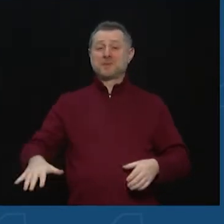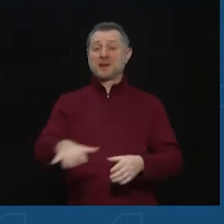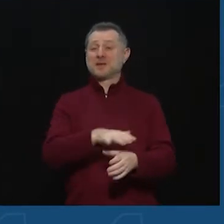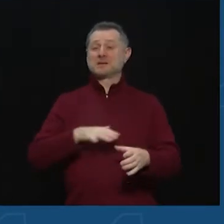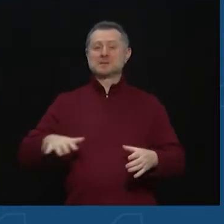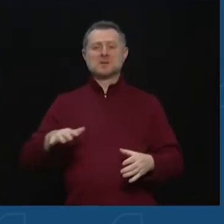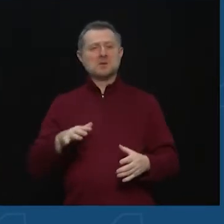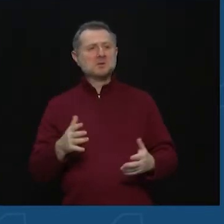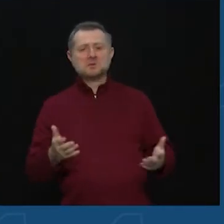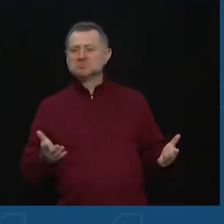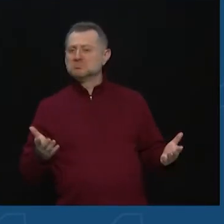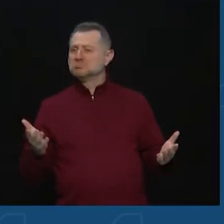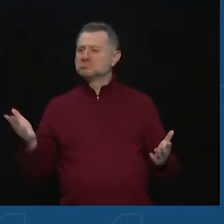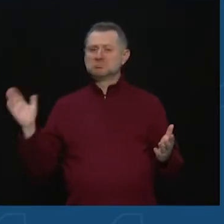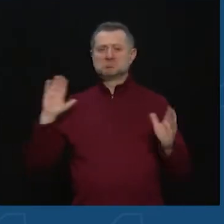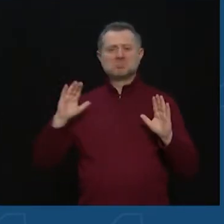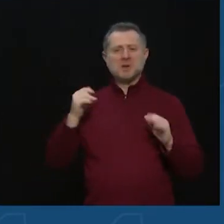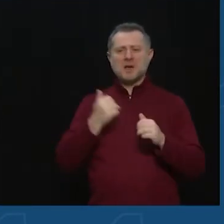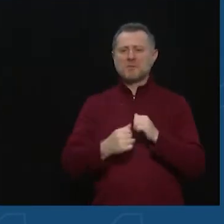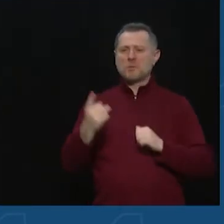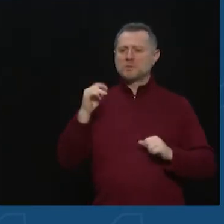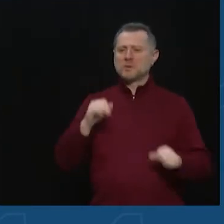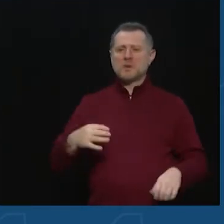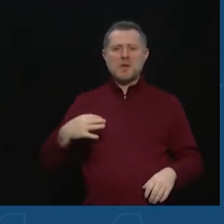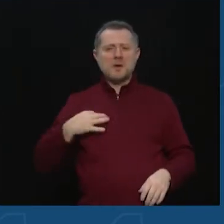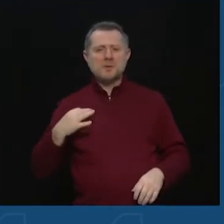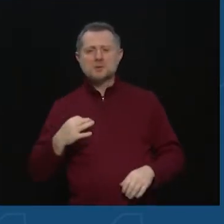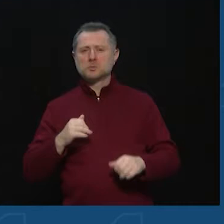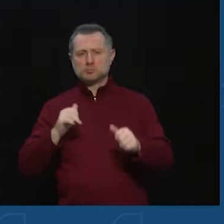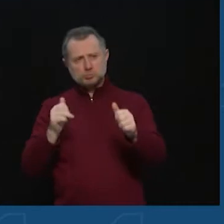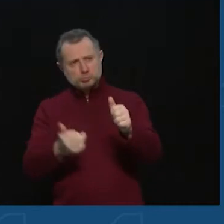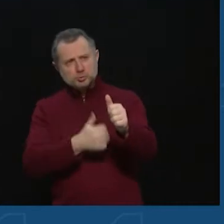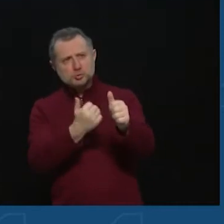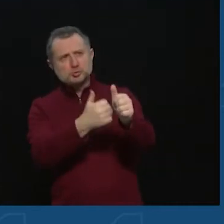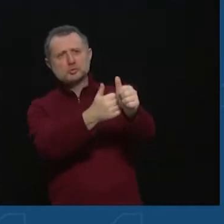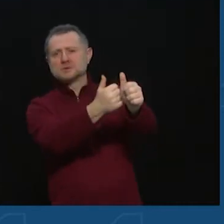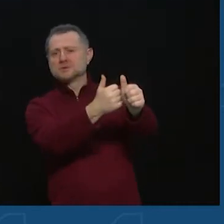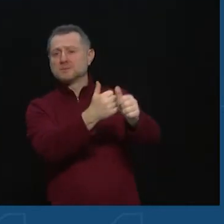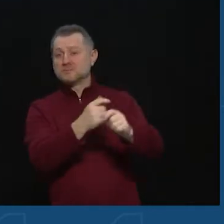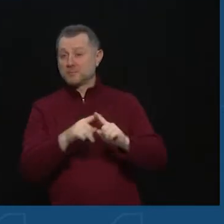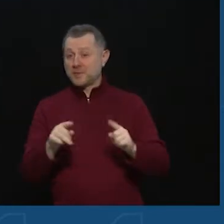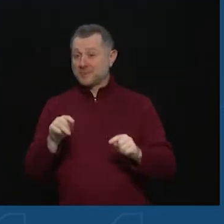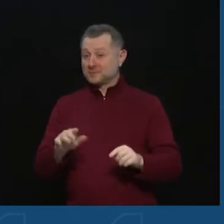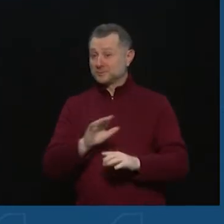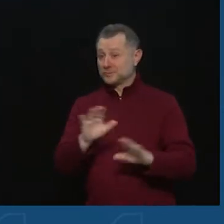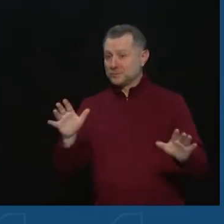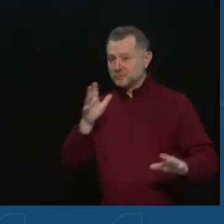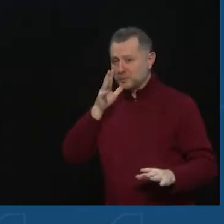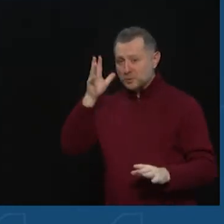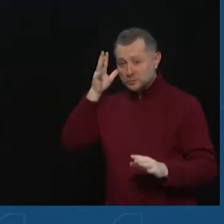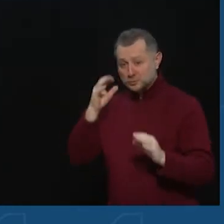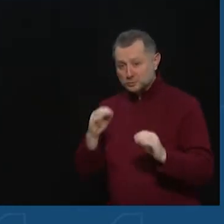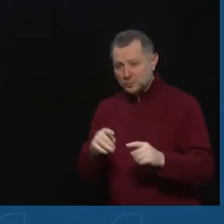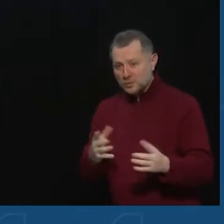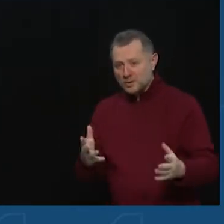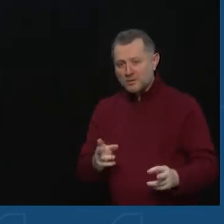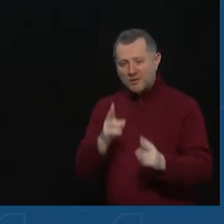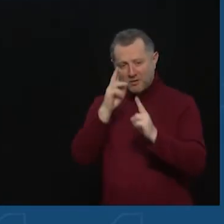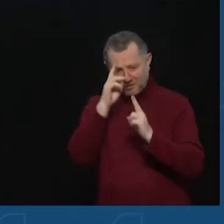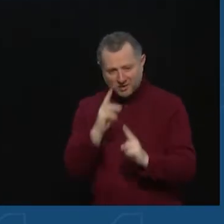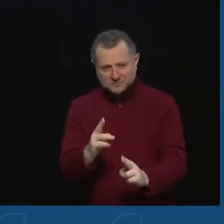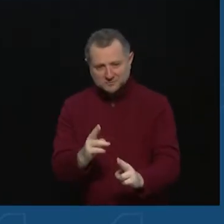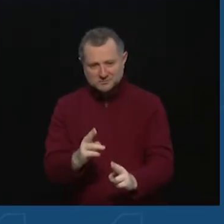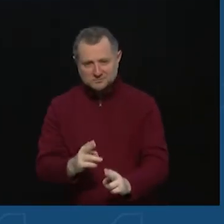for others to apply for and pursue, but your parents taught you honor and